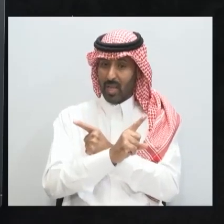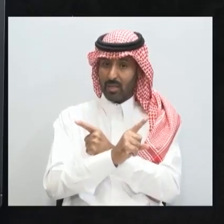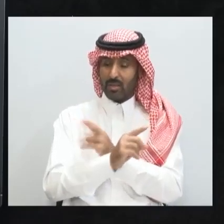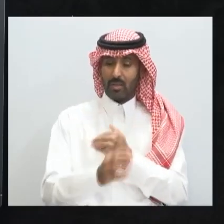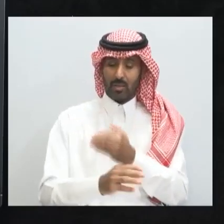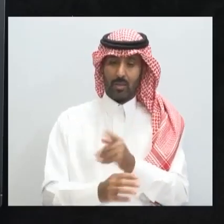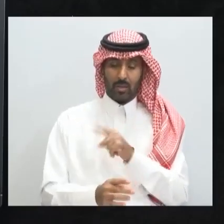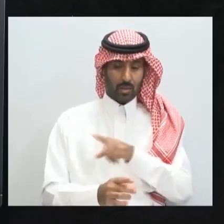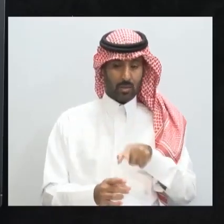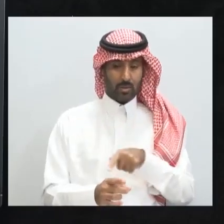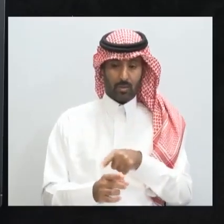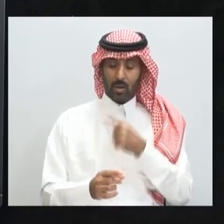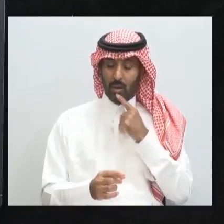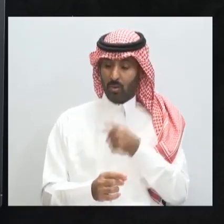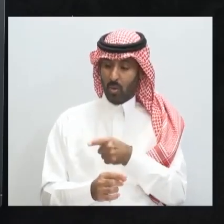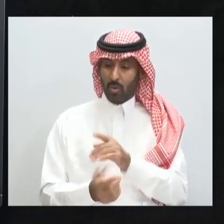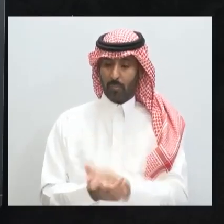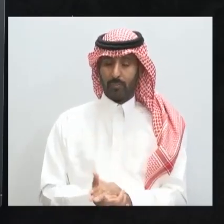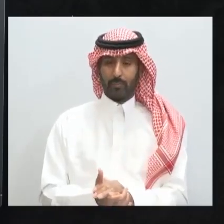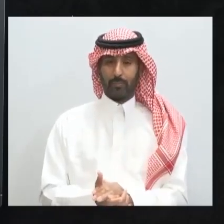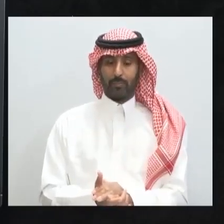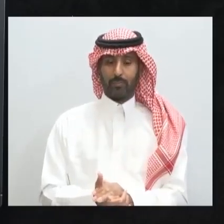teachers. So this makes it a pronoun.